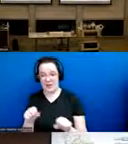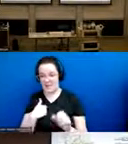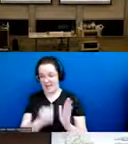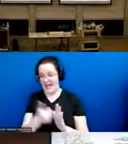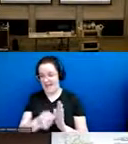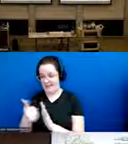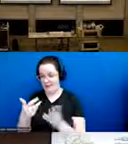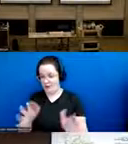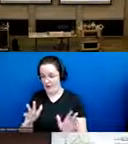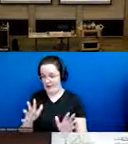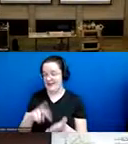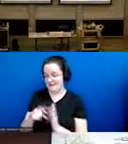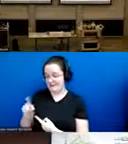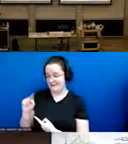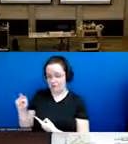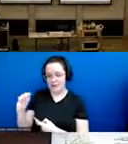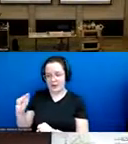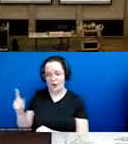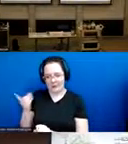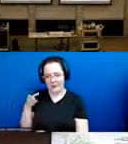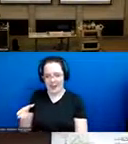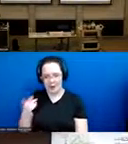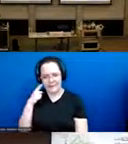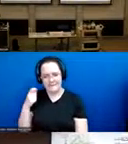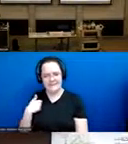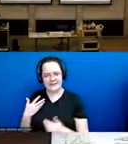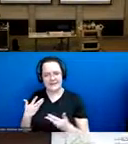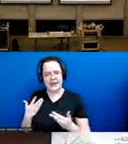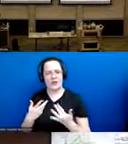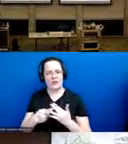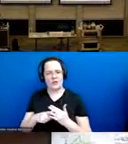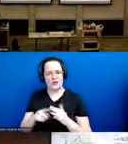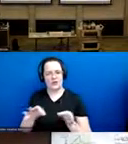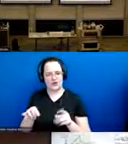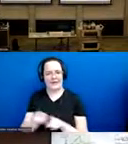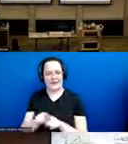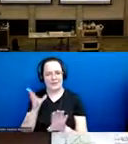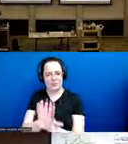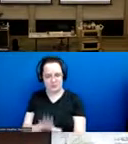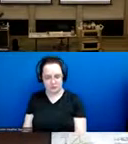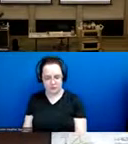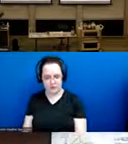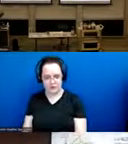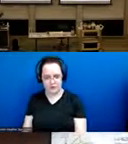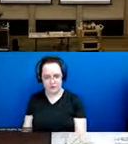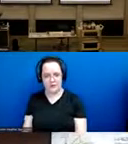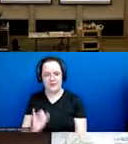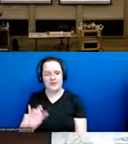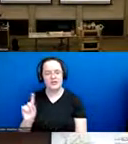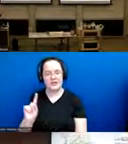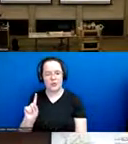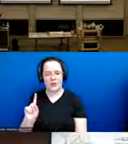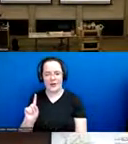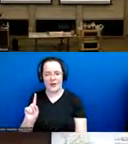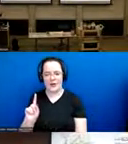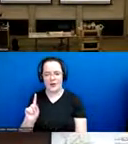can only be in this because I originally describing it as superposition, right? So then this is where the power of all these things is. Entanglement